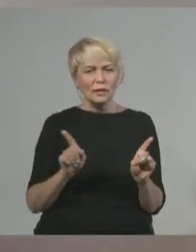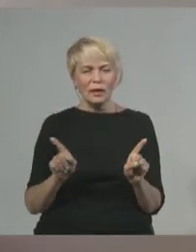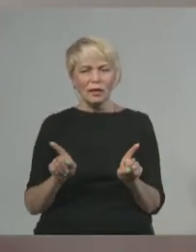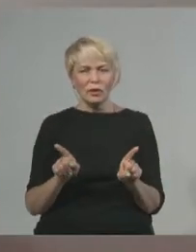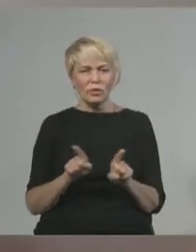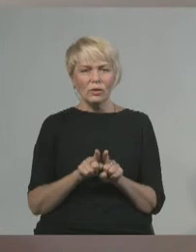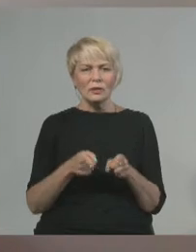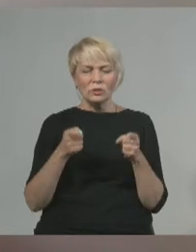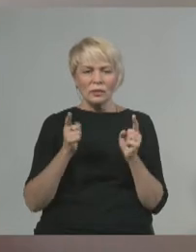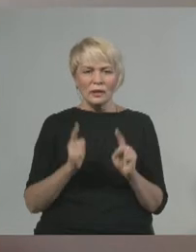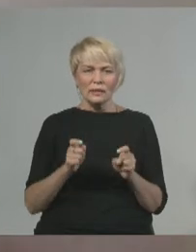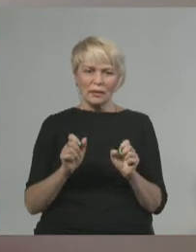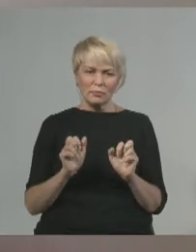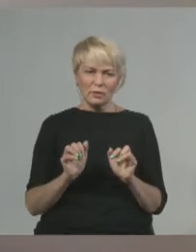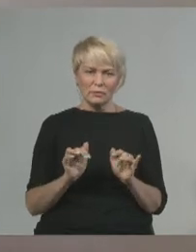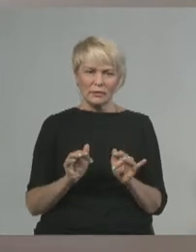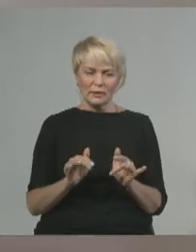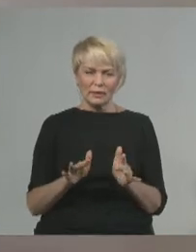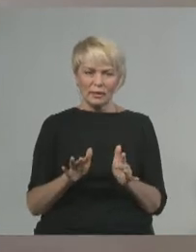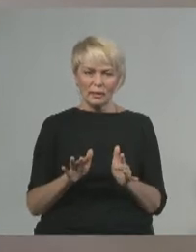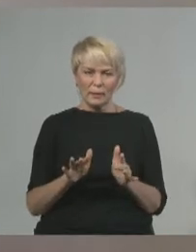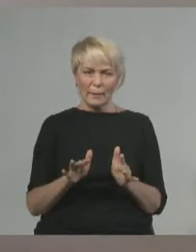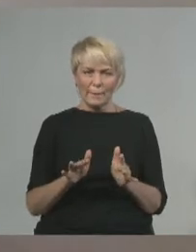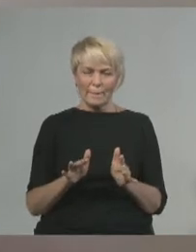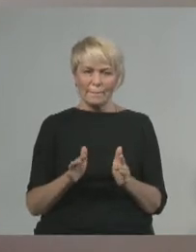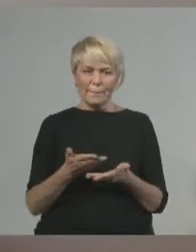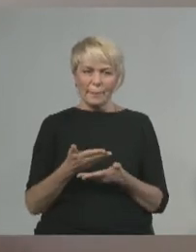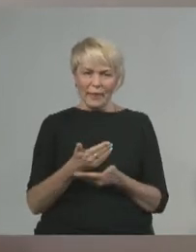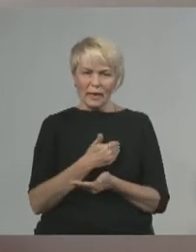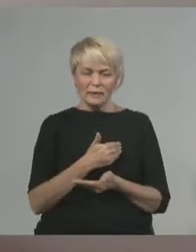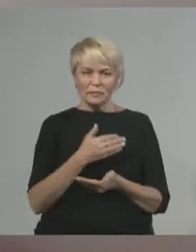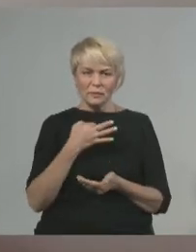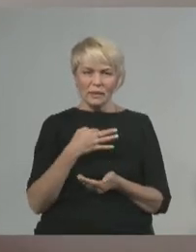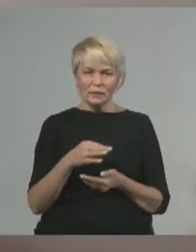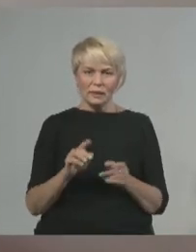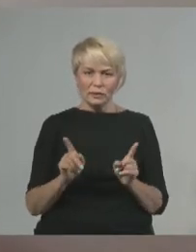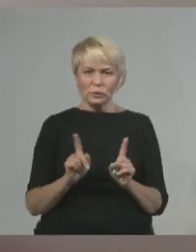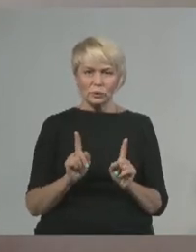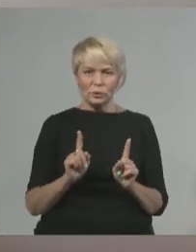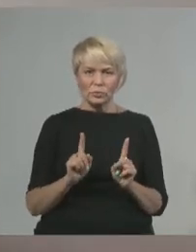the left dialects for example